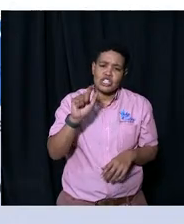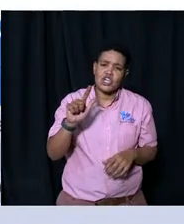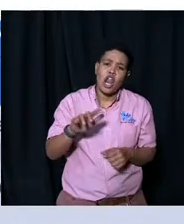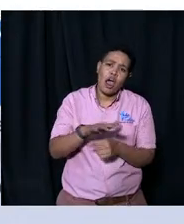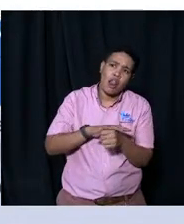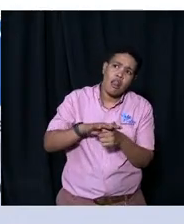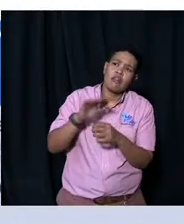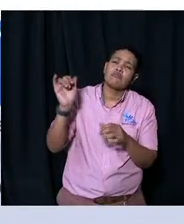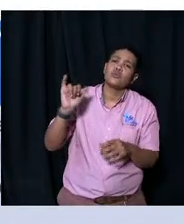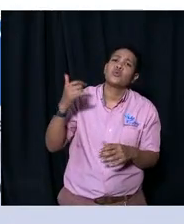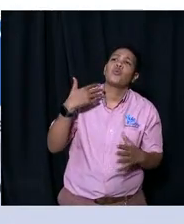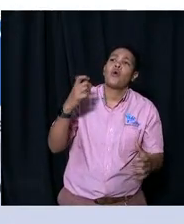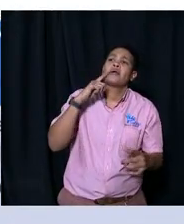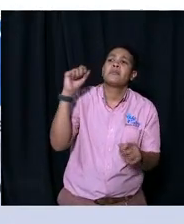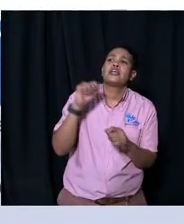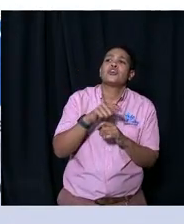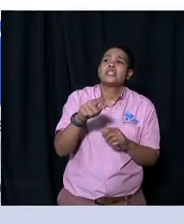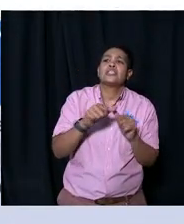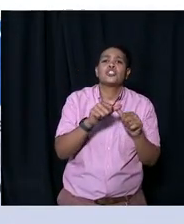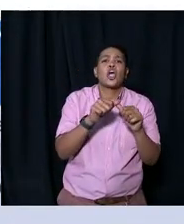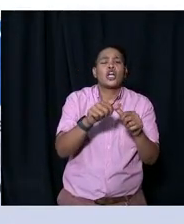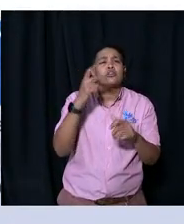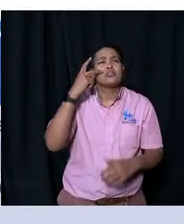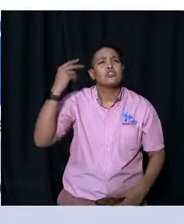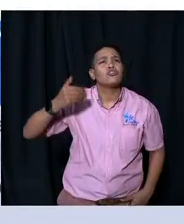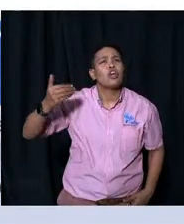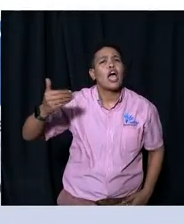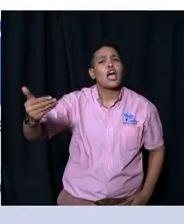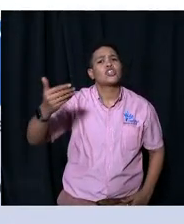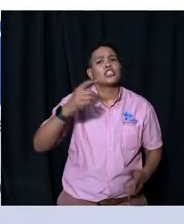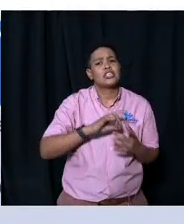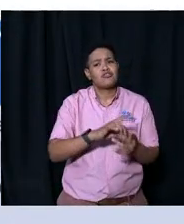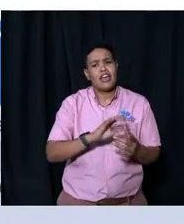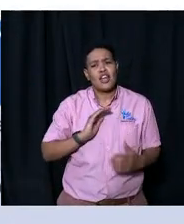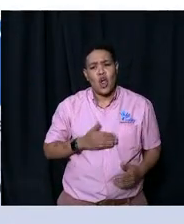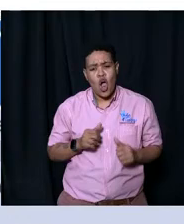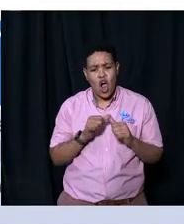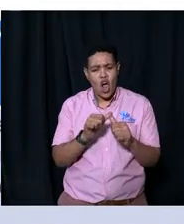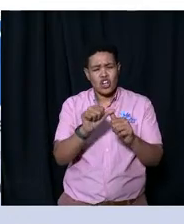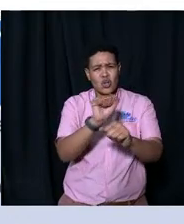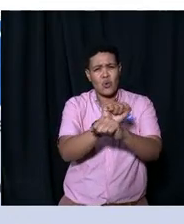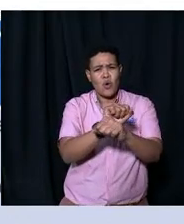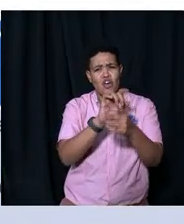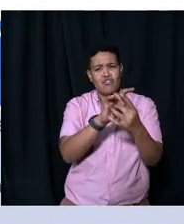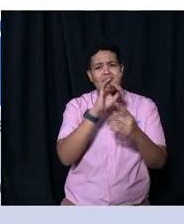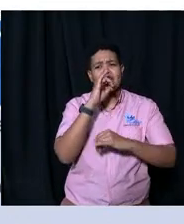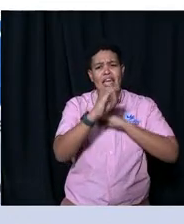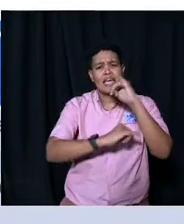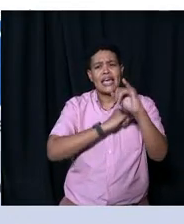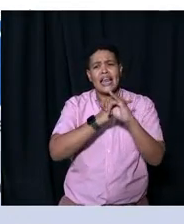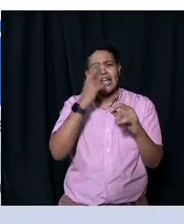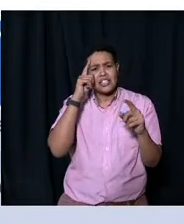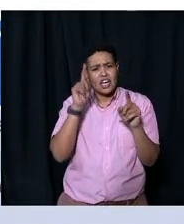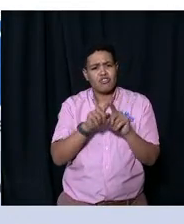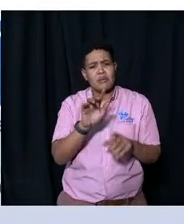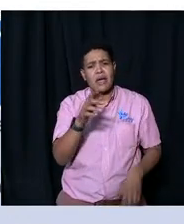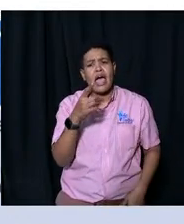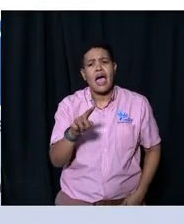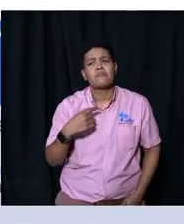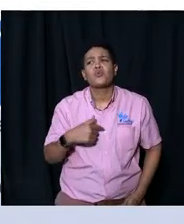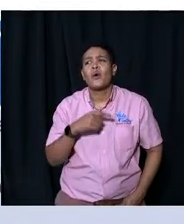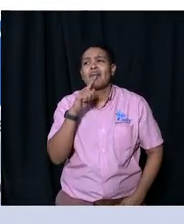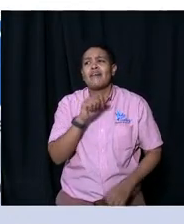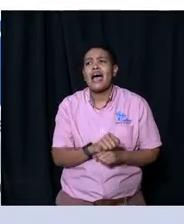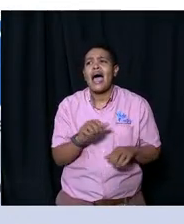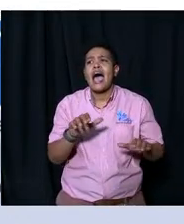want to ensure that this continued traction on our continued work in the international arena. So we have